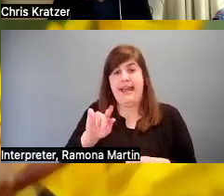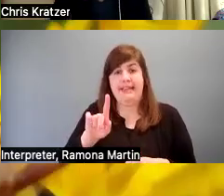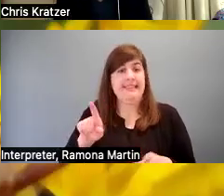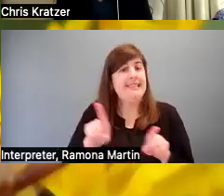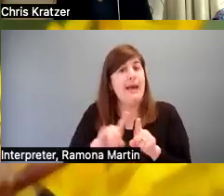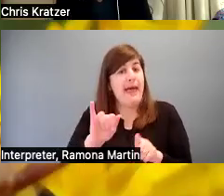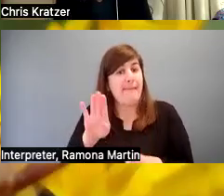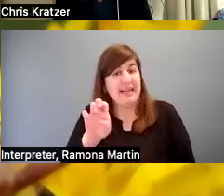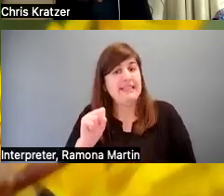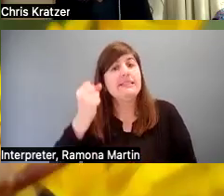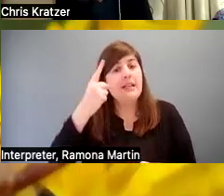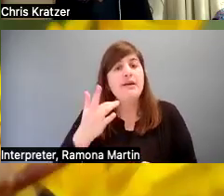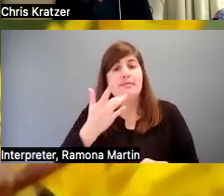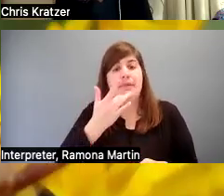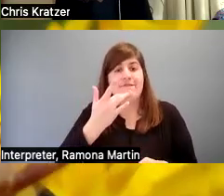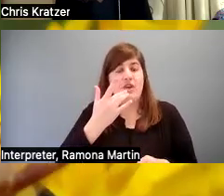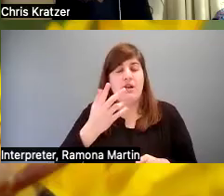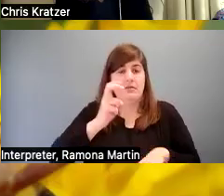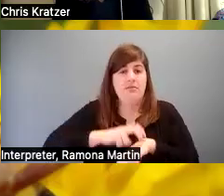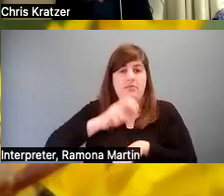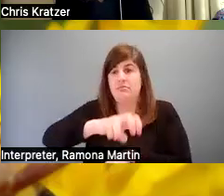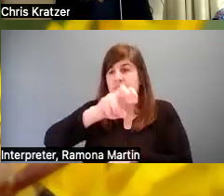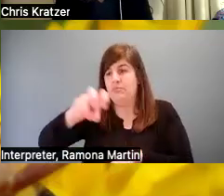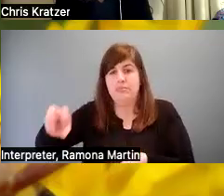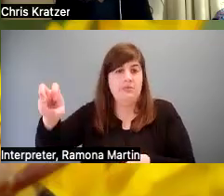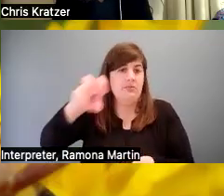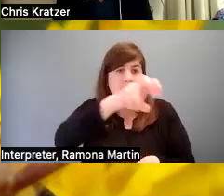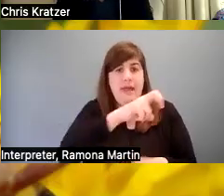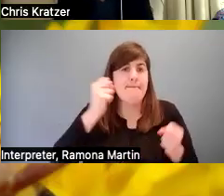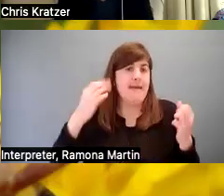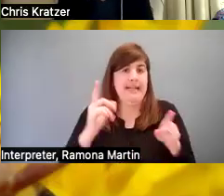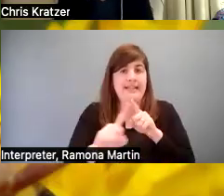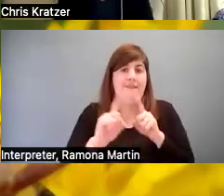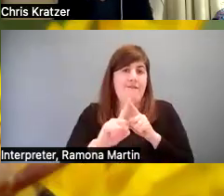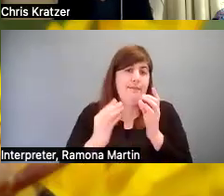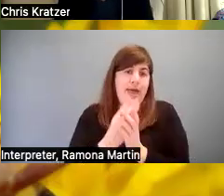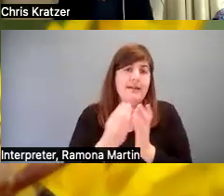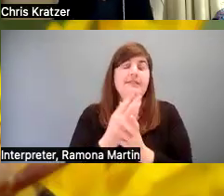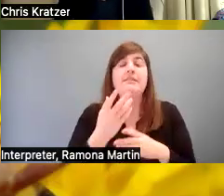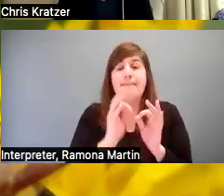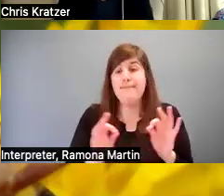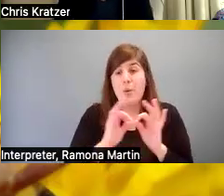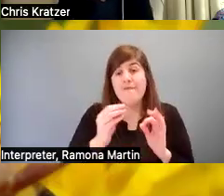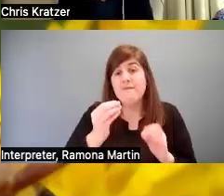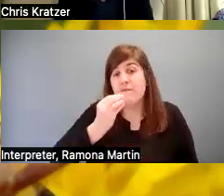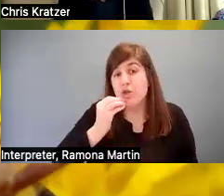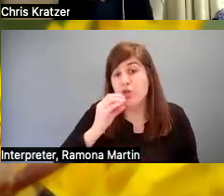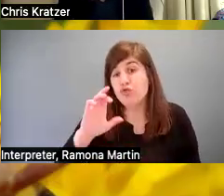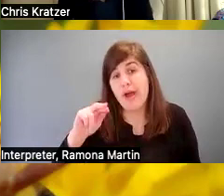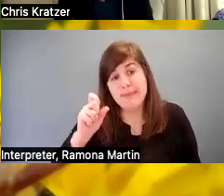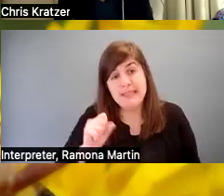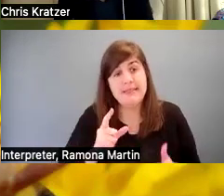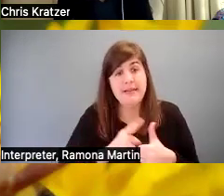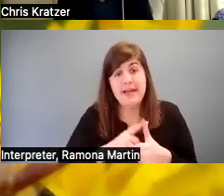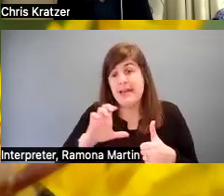visit different kinds of plants. In addition to many wildflowers, wasps pollinate important food crops like carrots,